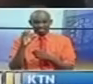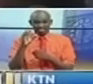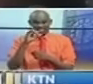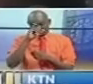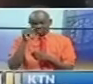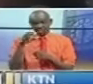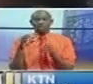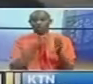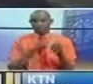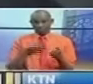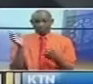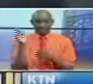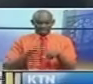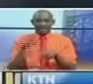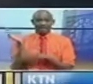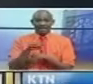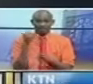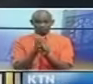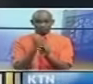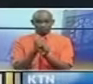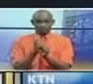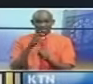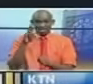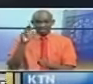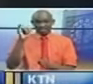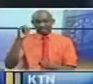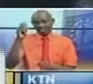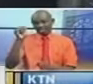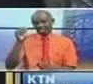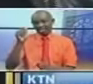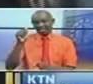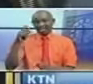commissioners go back to work. Rita Tinina, KTN.